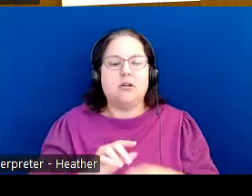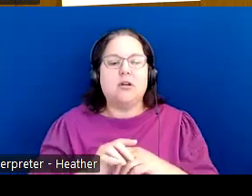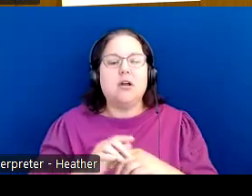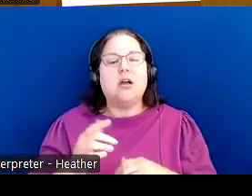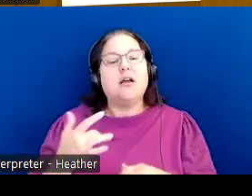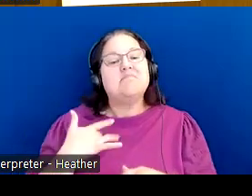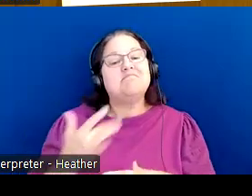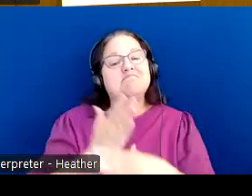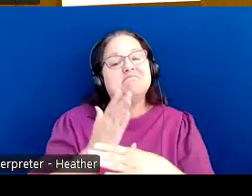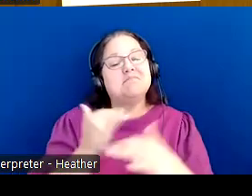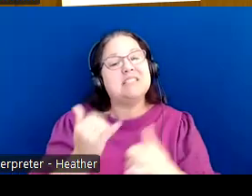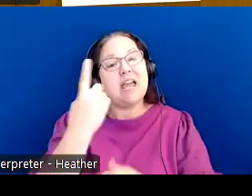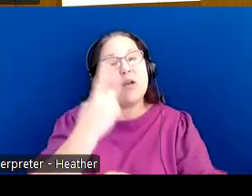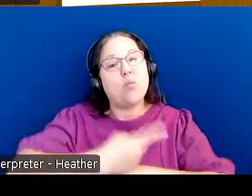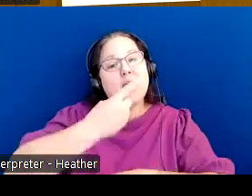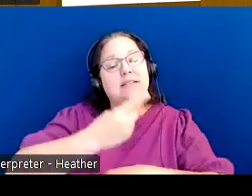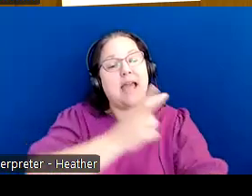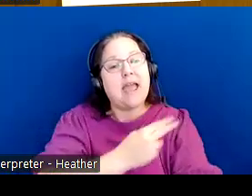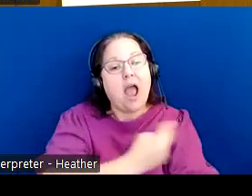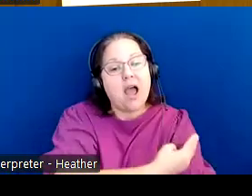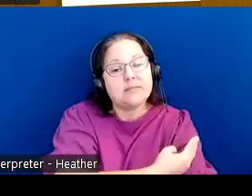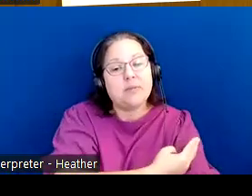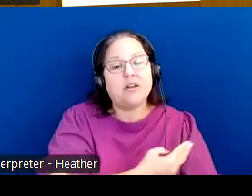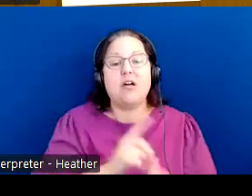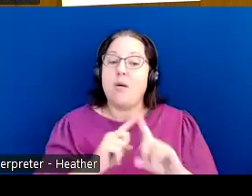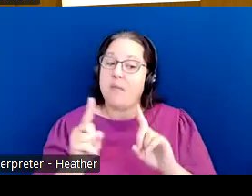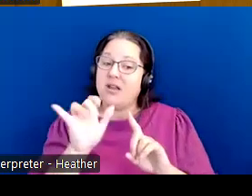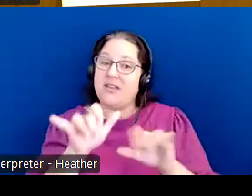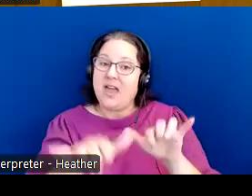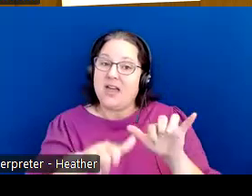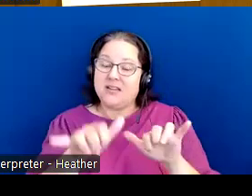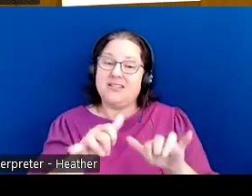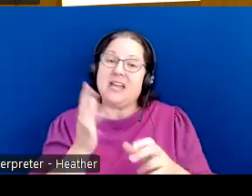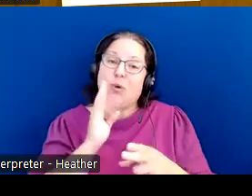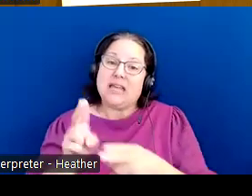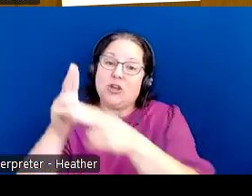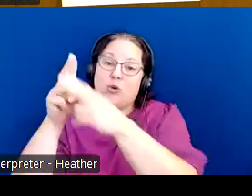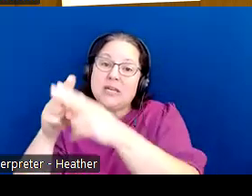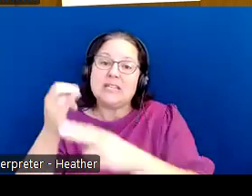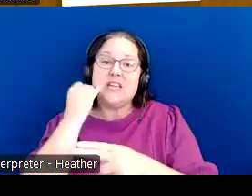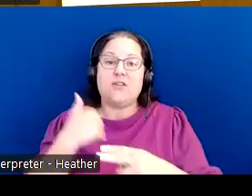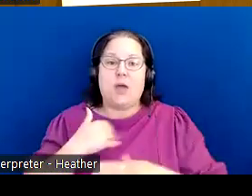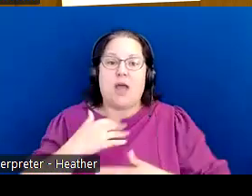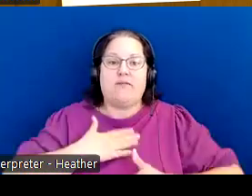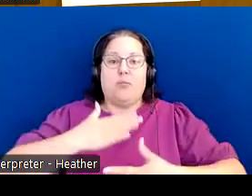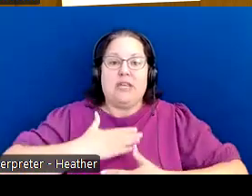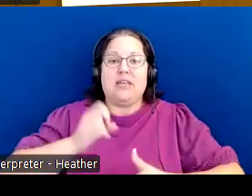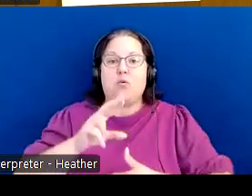is about 1 day hospitalization per % burn injury, but this length of stay increases if there's an inhalation injury or